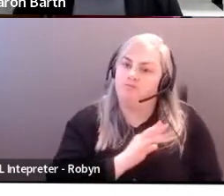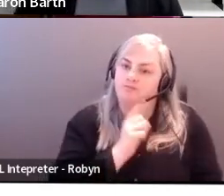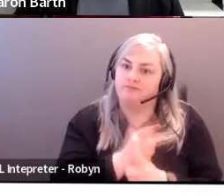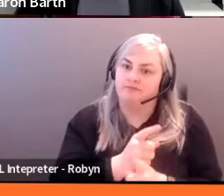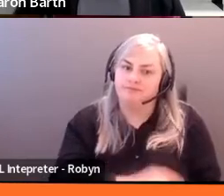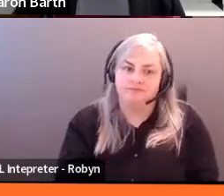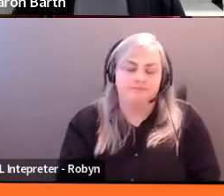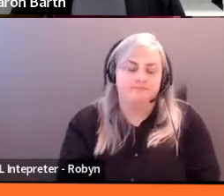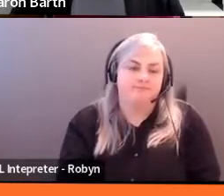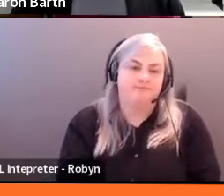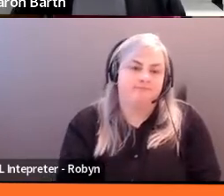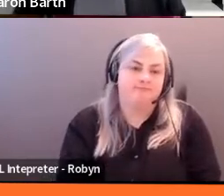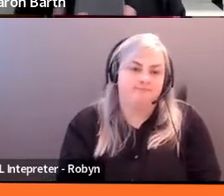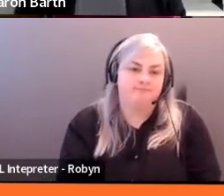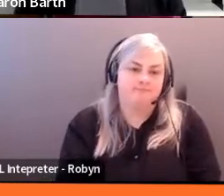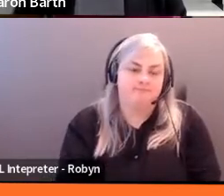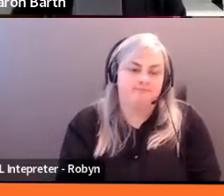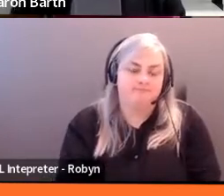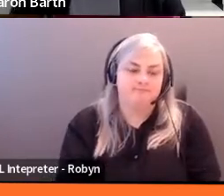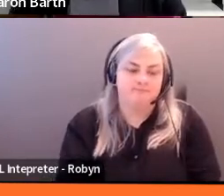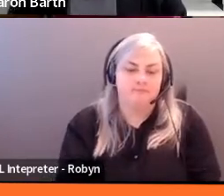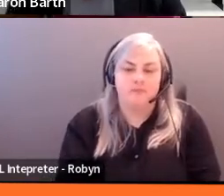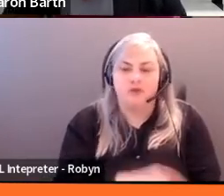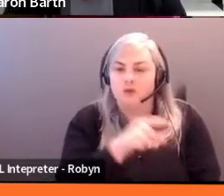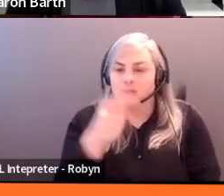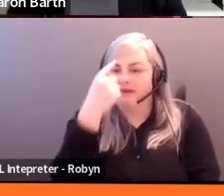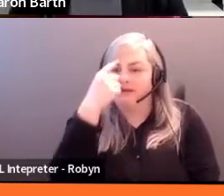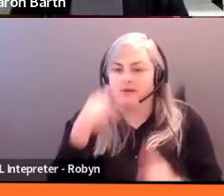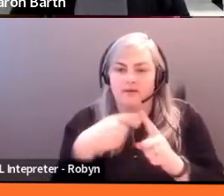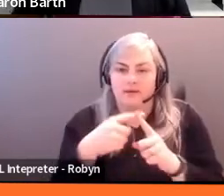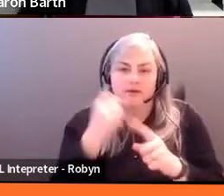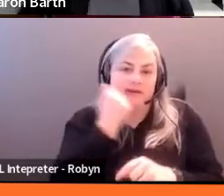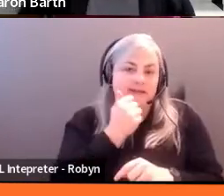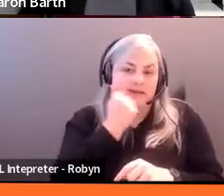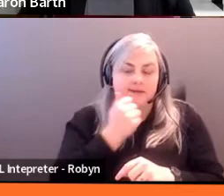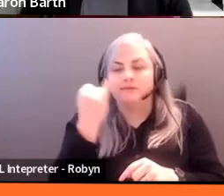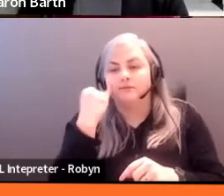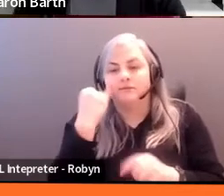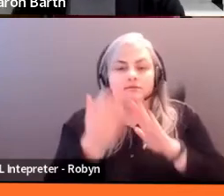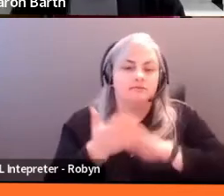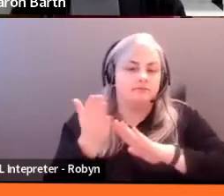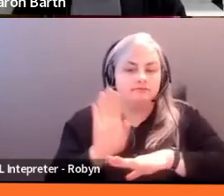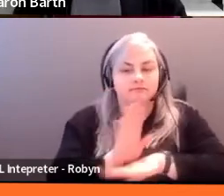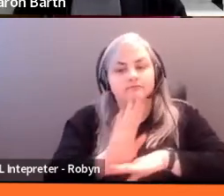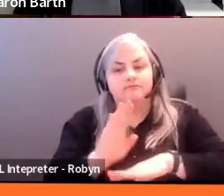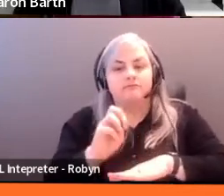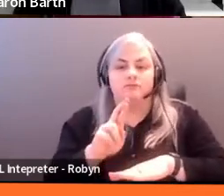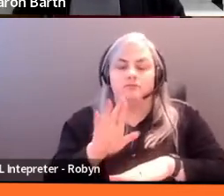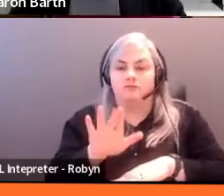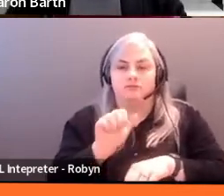right? So if you think about on a daily basis, when you're running your business or working in your